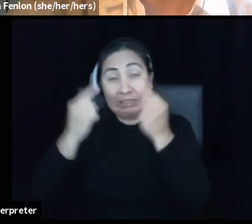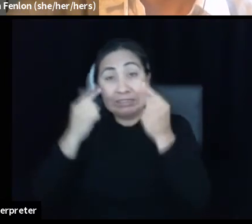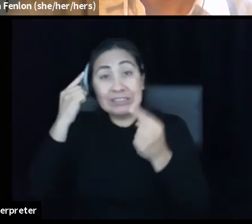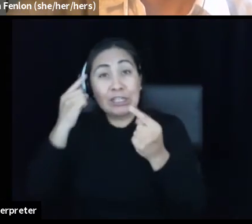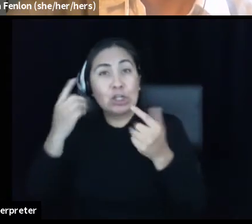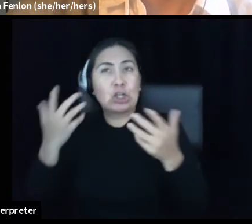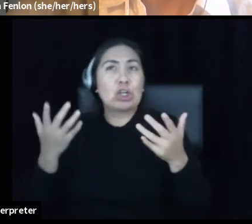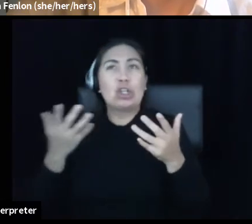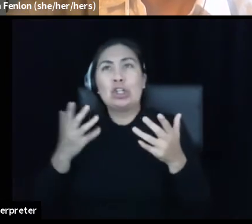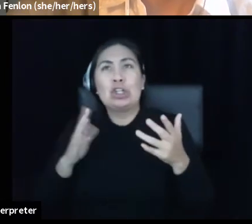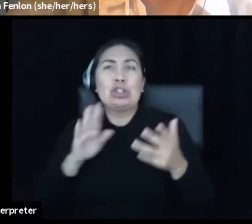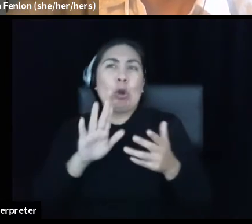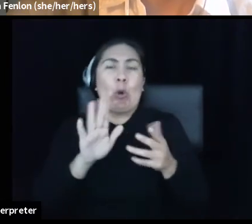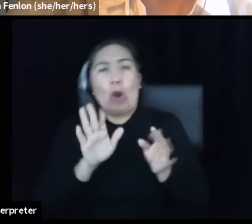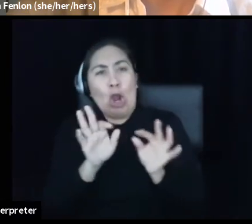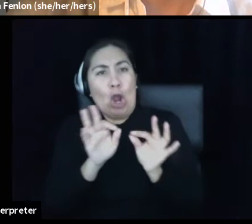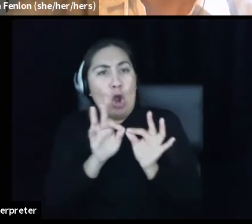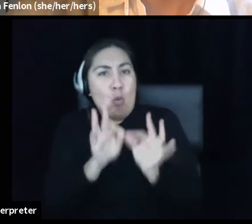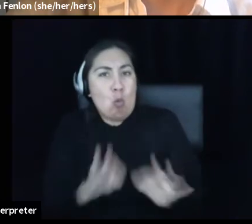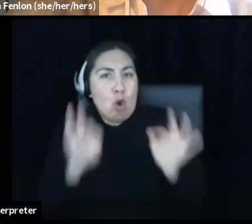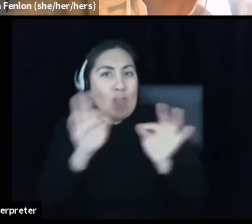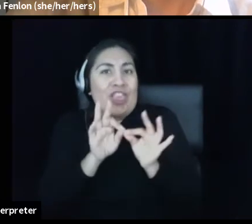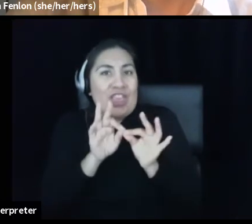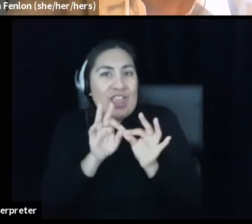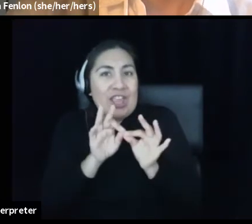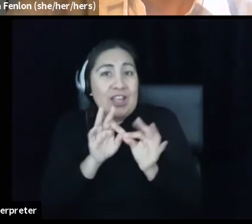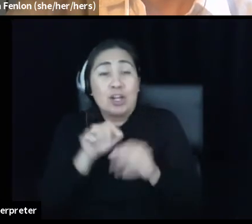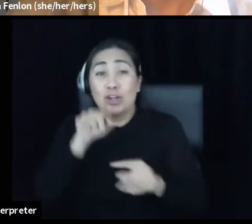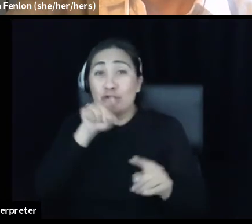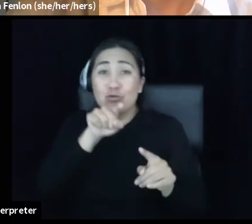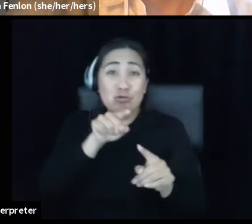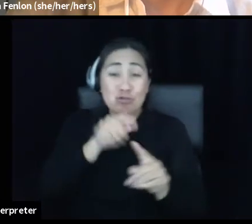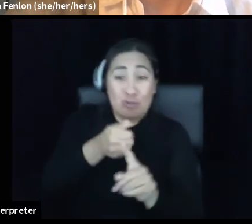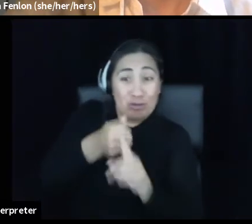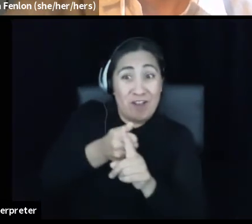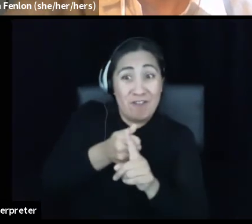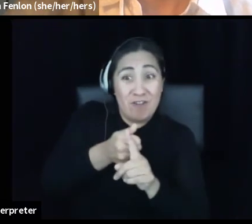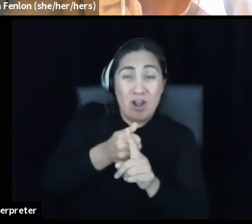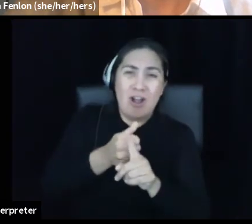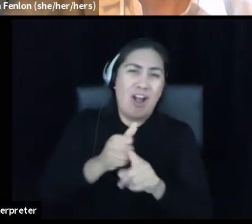loan worthiness, and you are not your credit score.